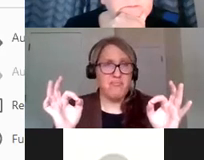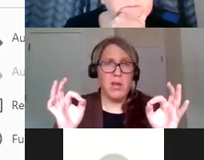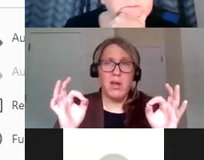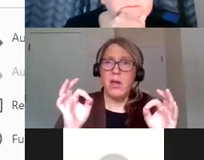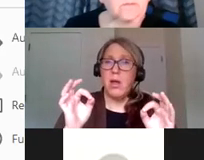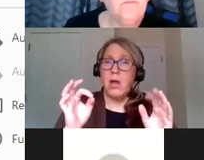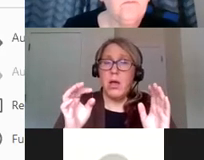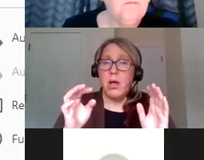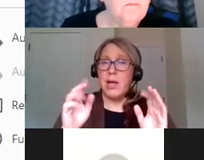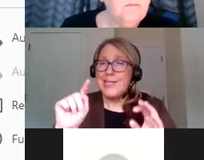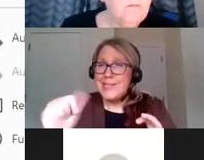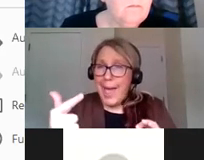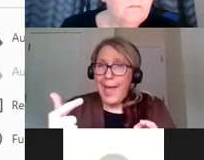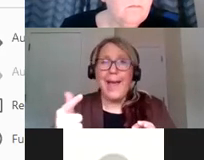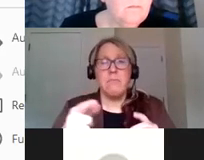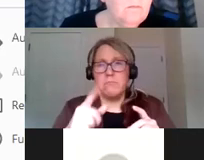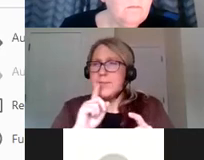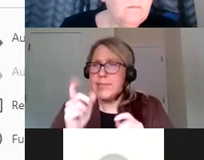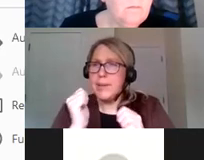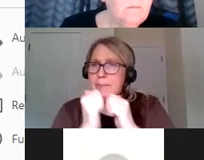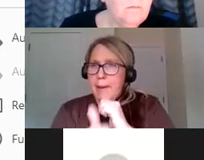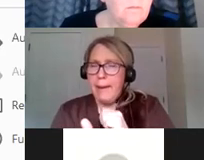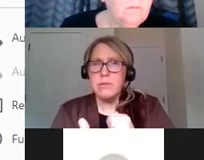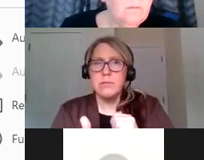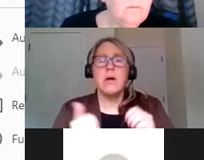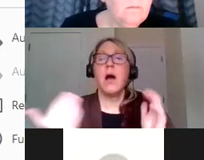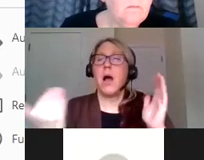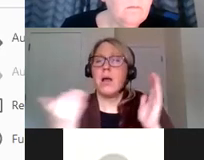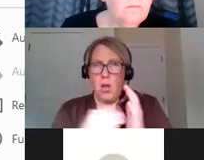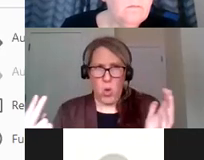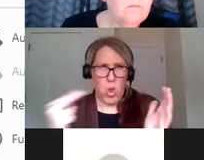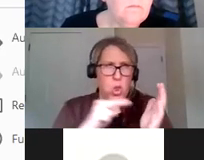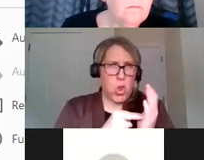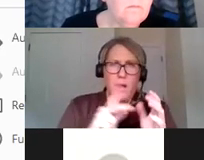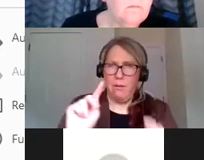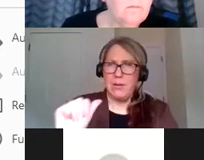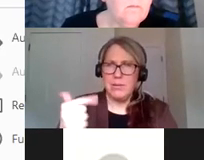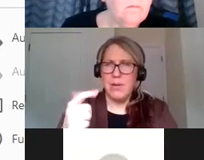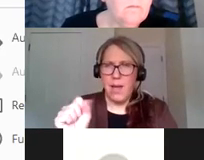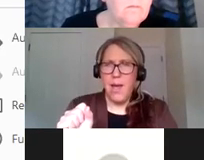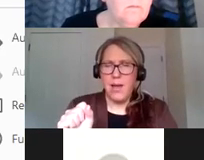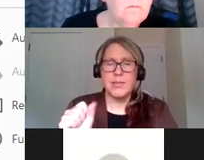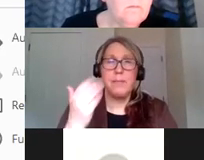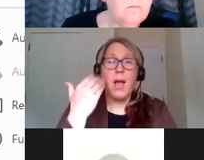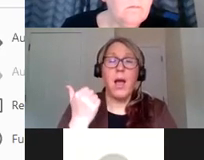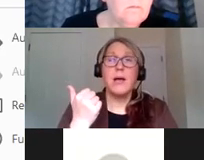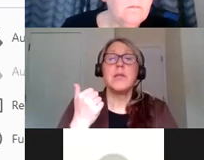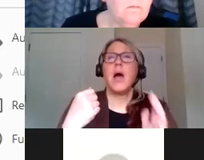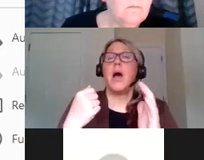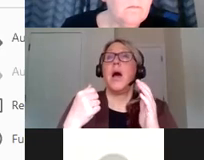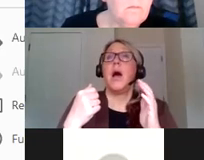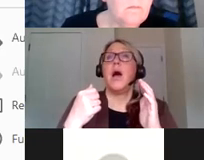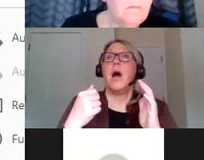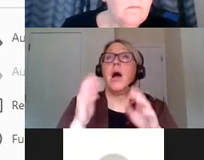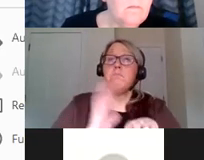tagged passed. But again, we're going to take a look at the tags in a little bit, because even though something's tagged,